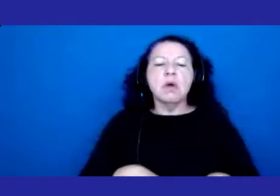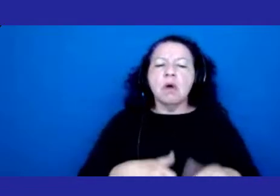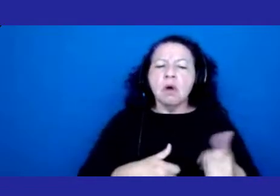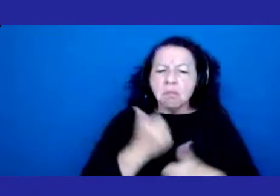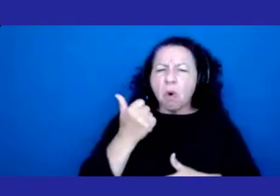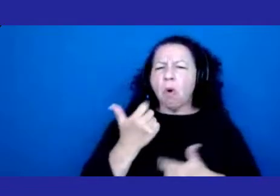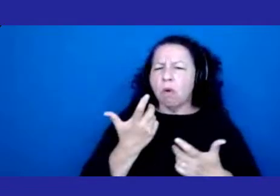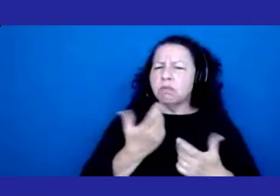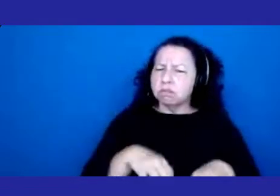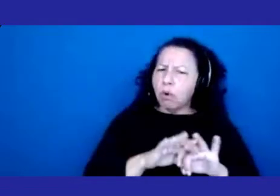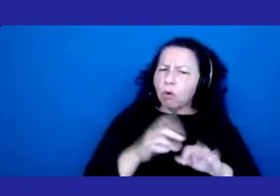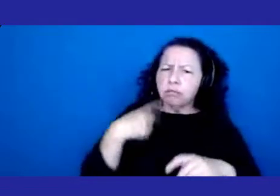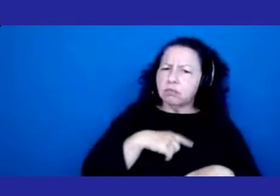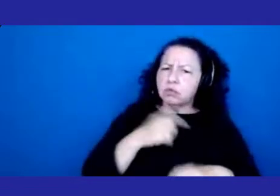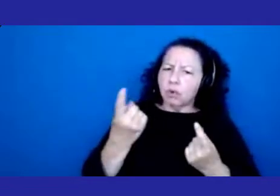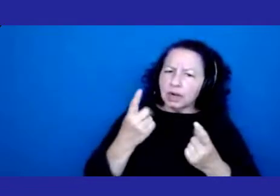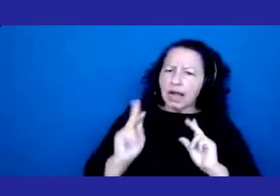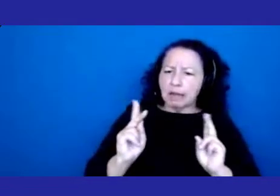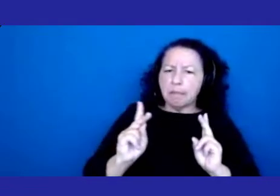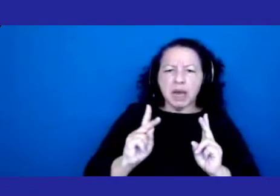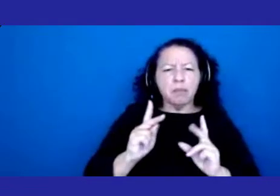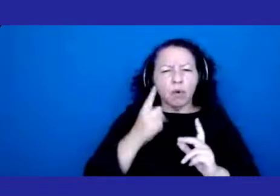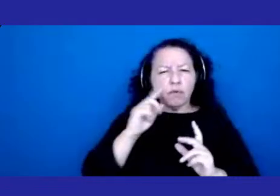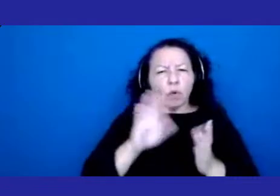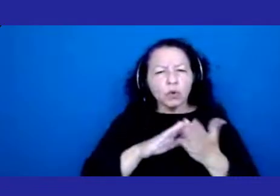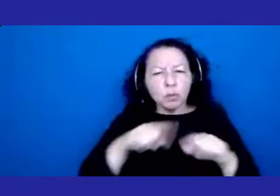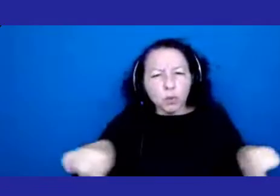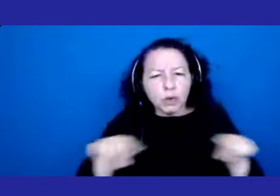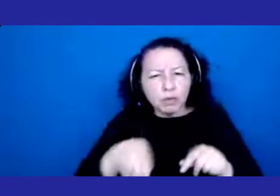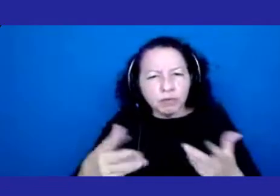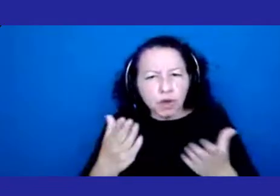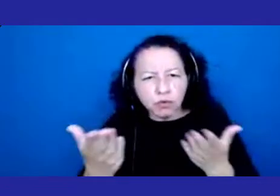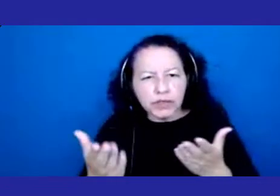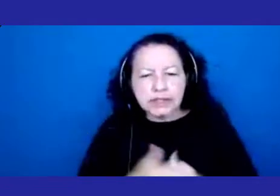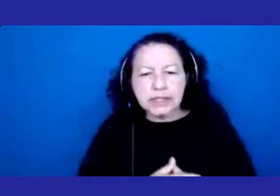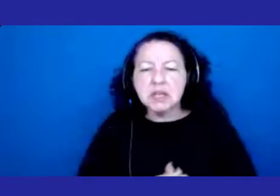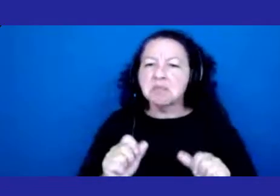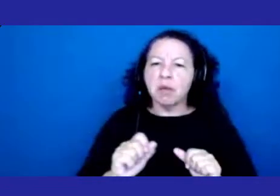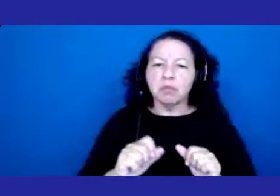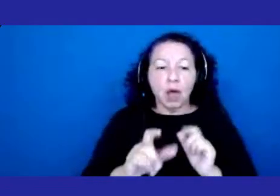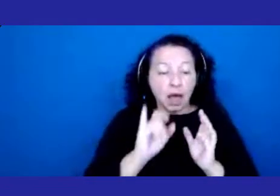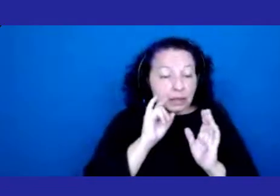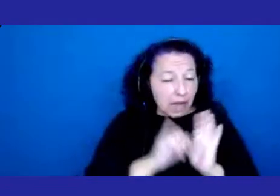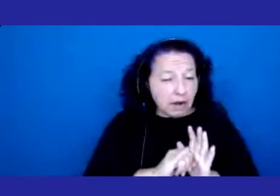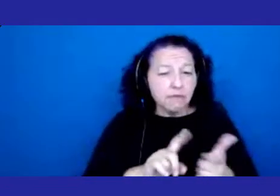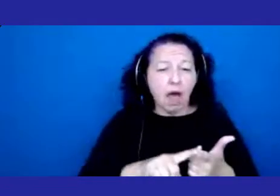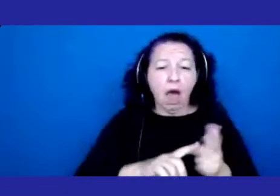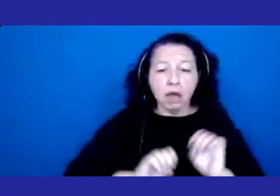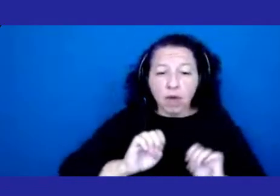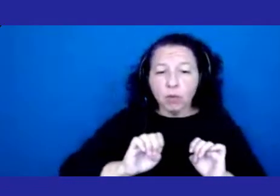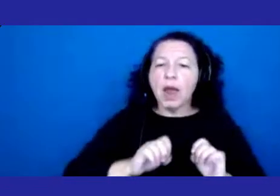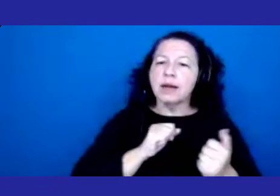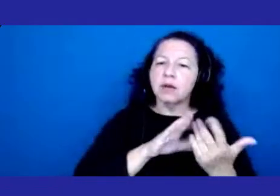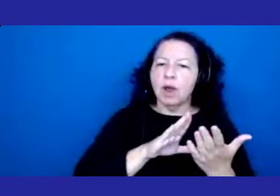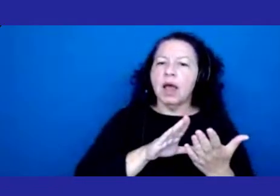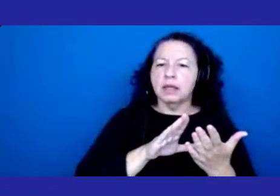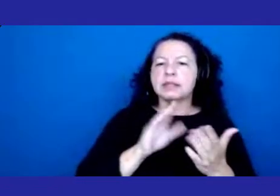understand the demographics of the communities we serve and be able to identify, evaluate, and address health disparities.